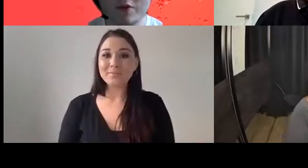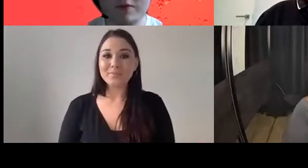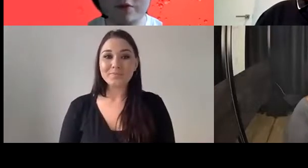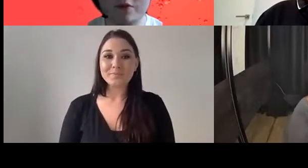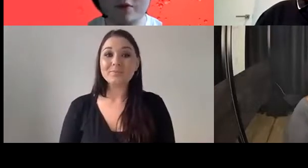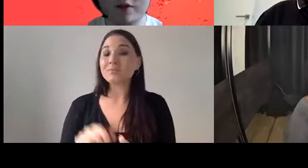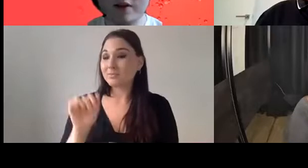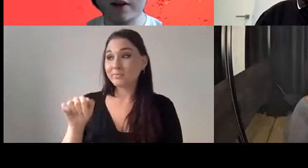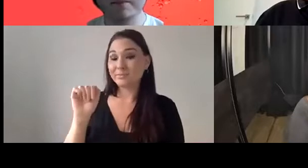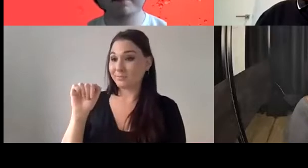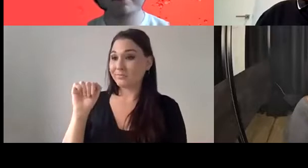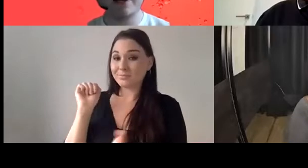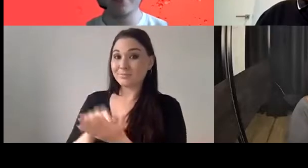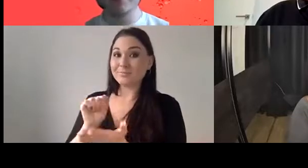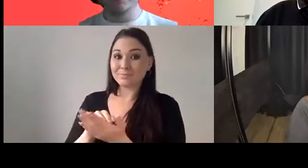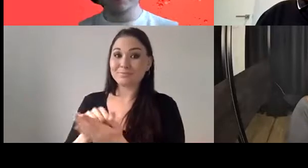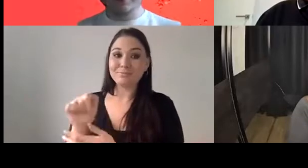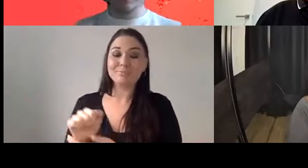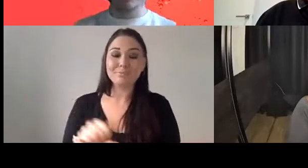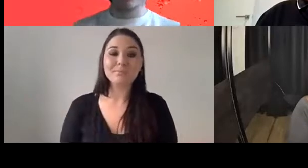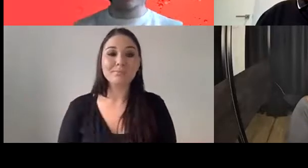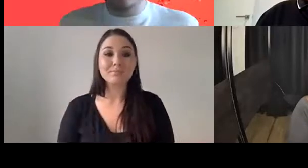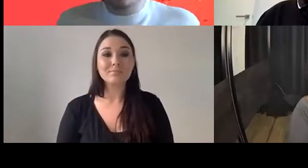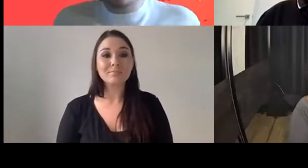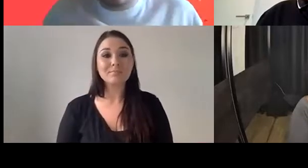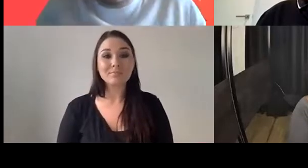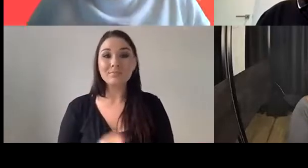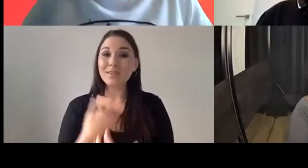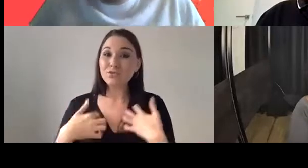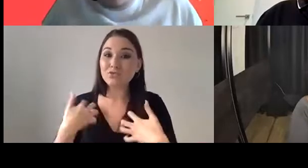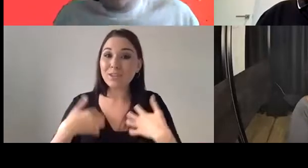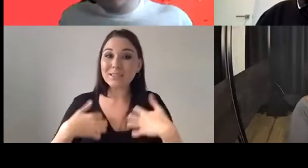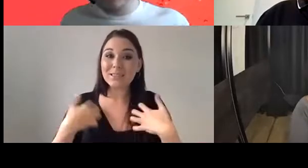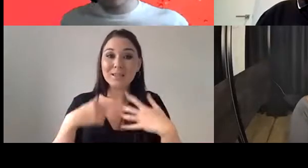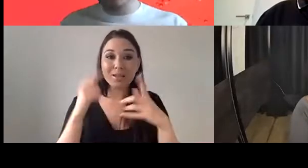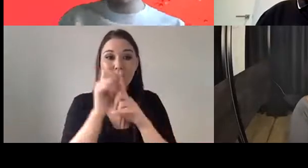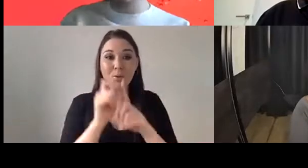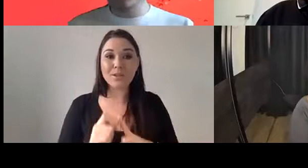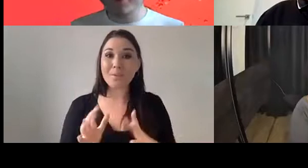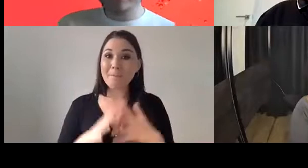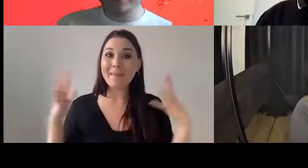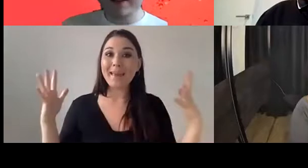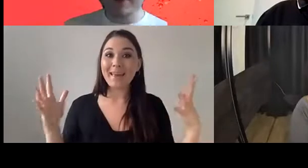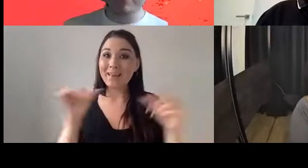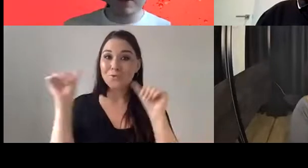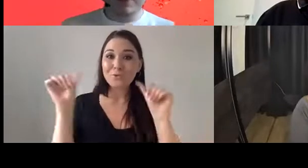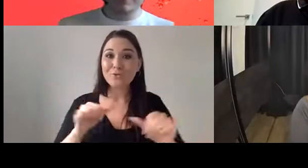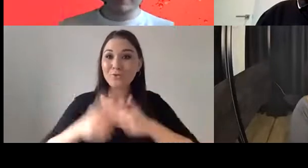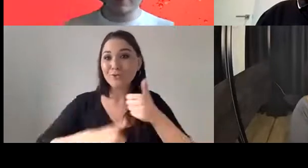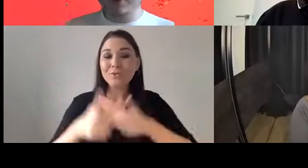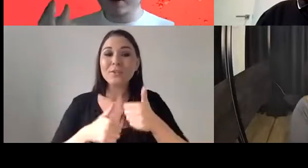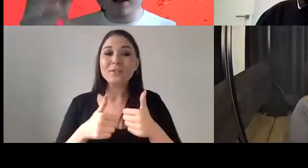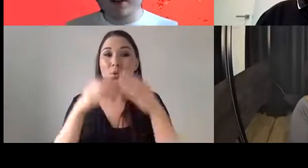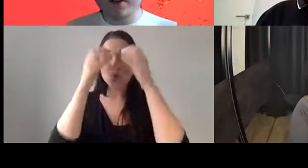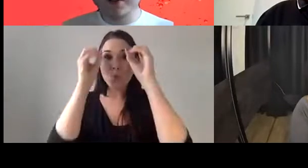For sure. And yeah, no, some interesting points. And yeah, I'm a big fan of Google Meet as well. It's